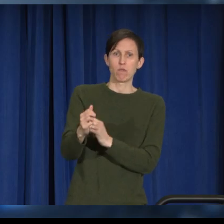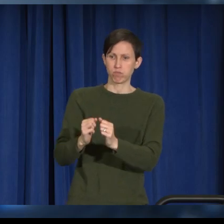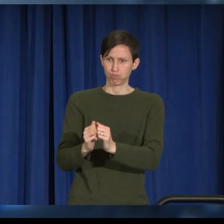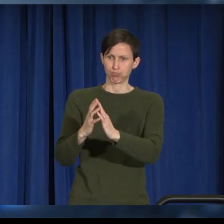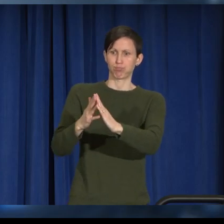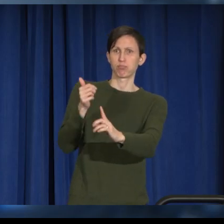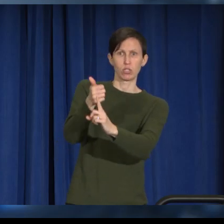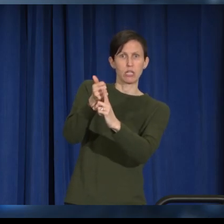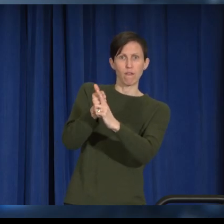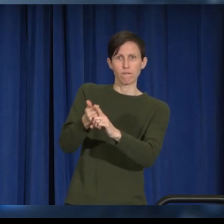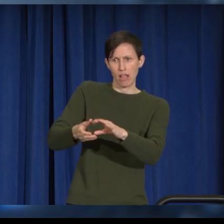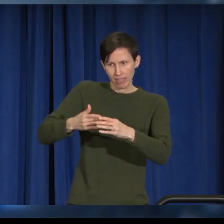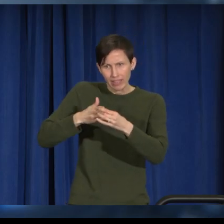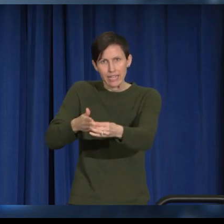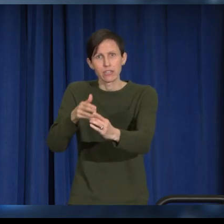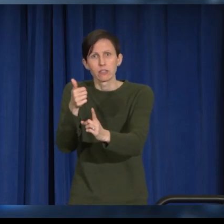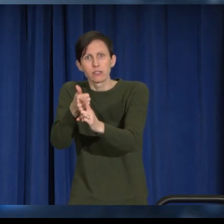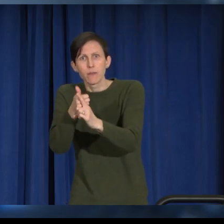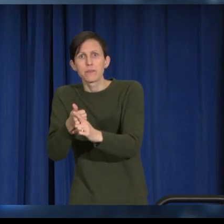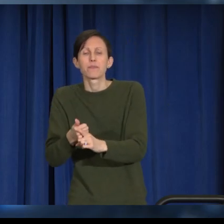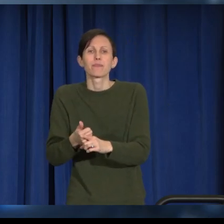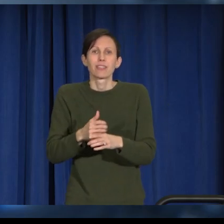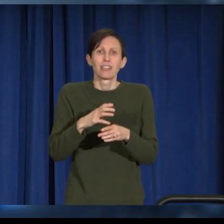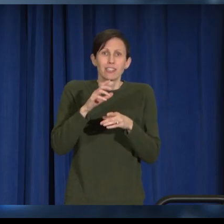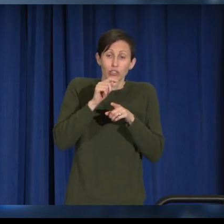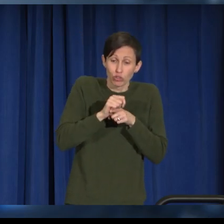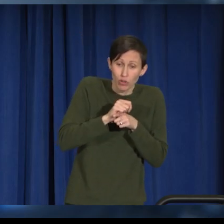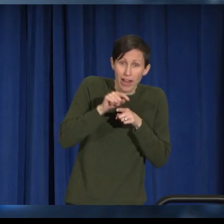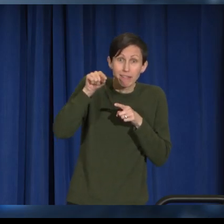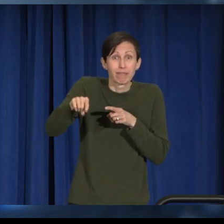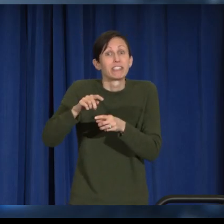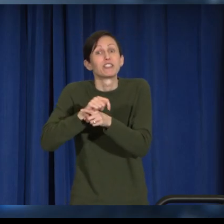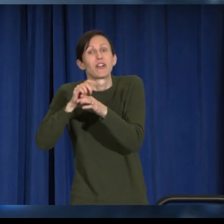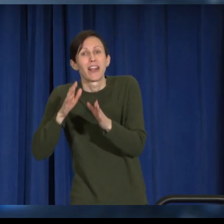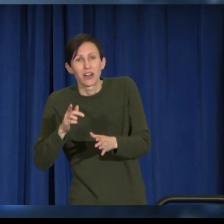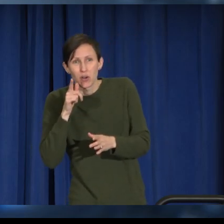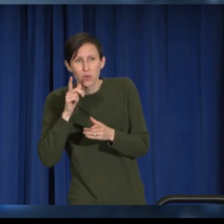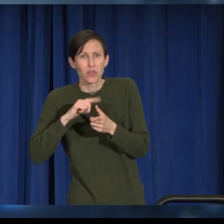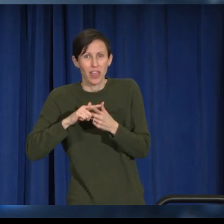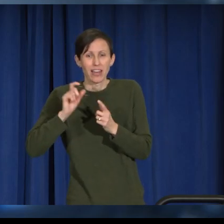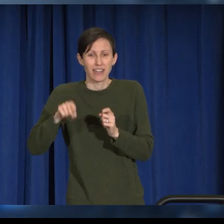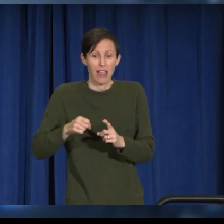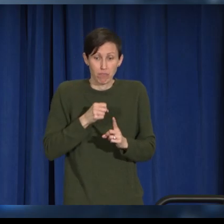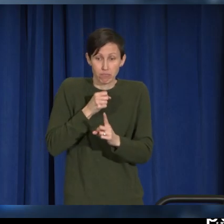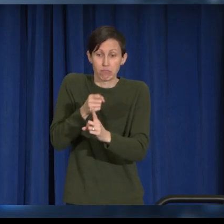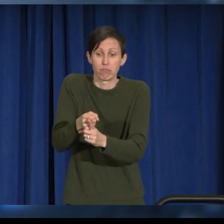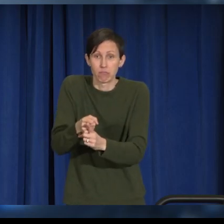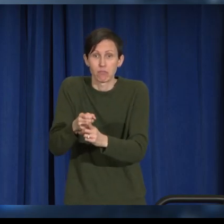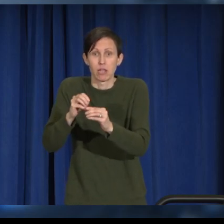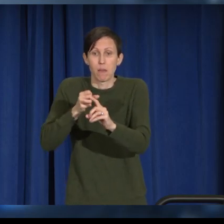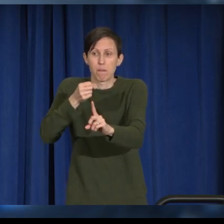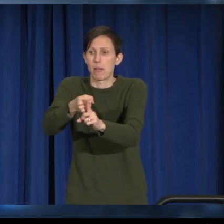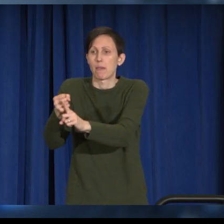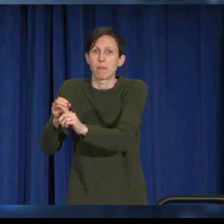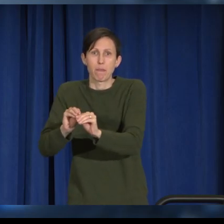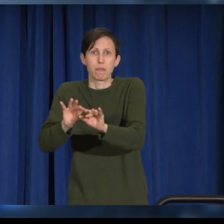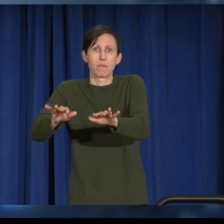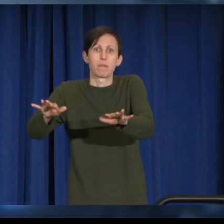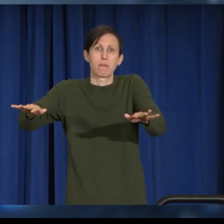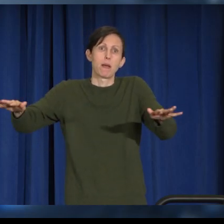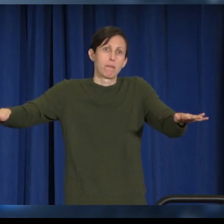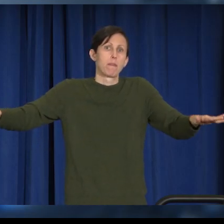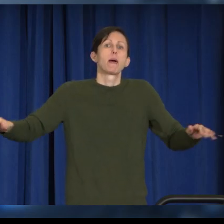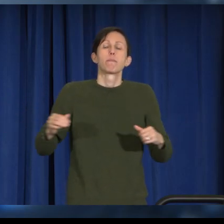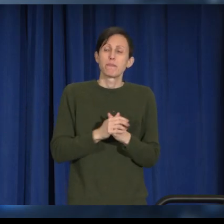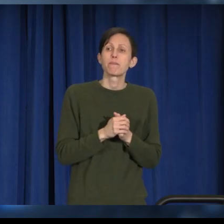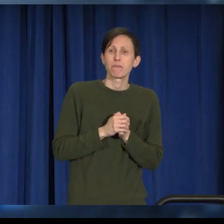to train the trainer and teach other professionals to do such activities.